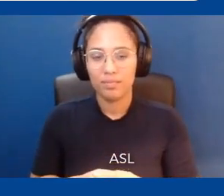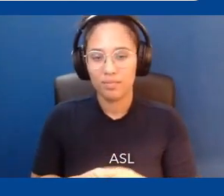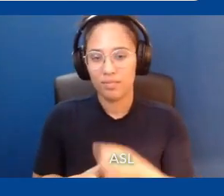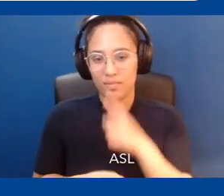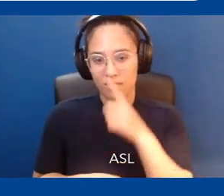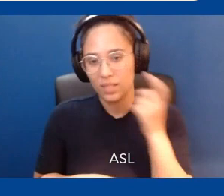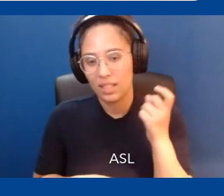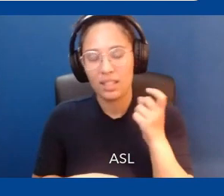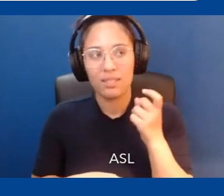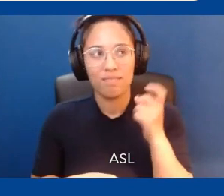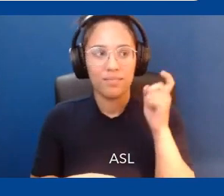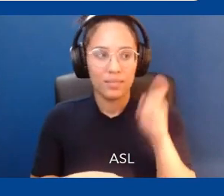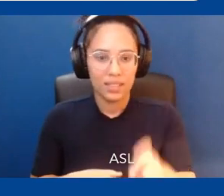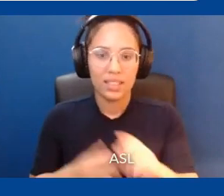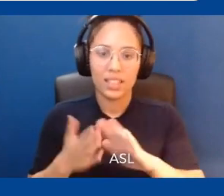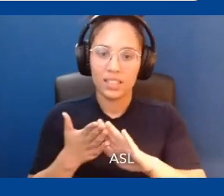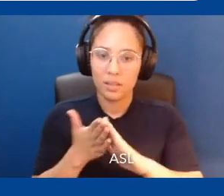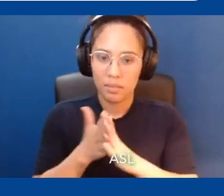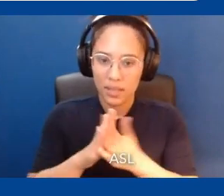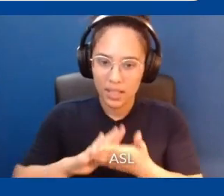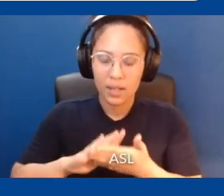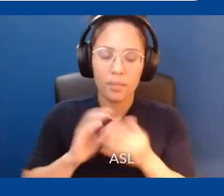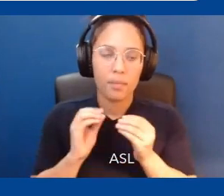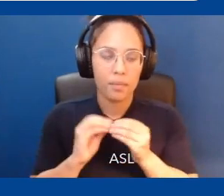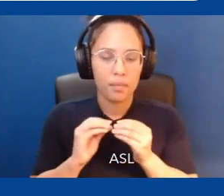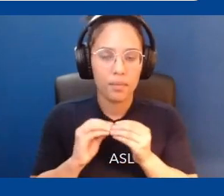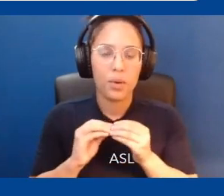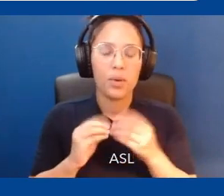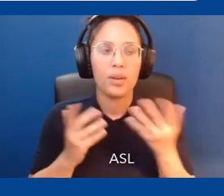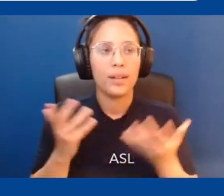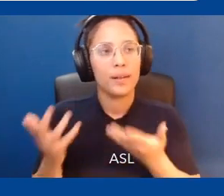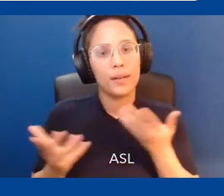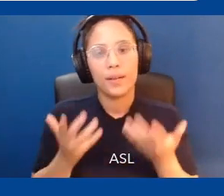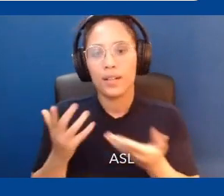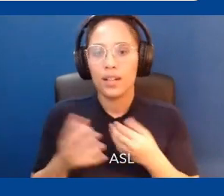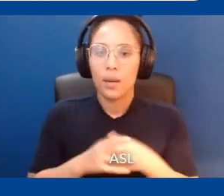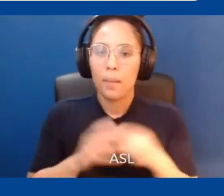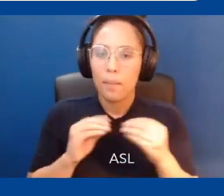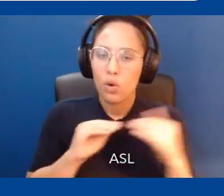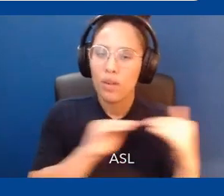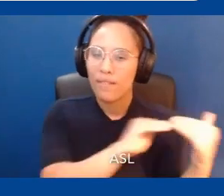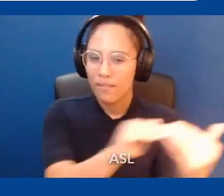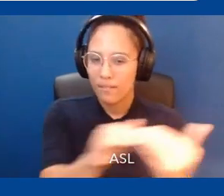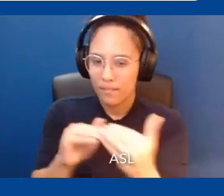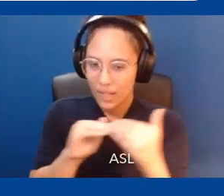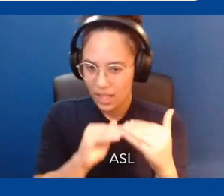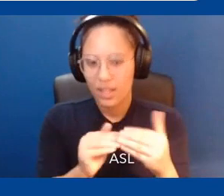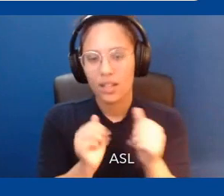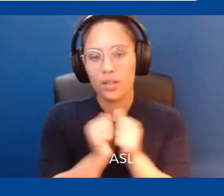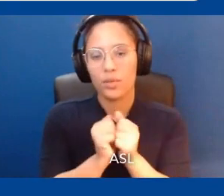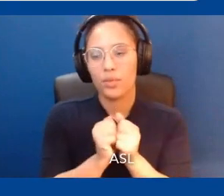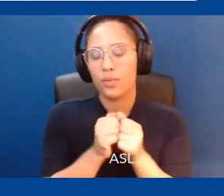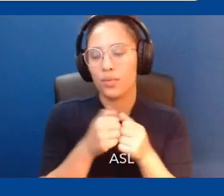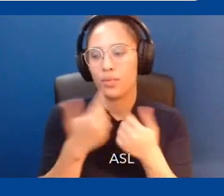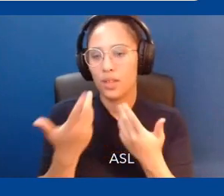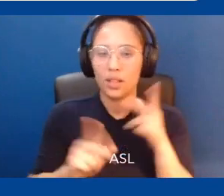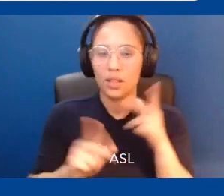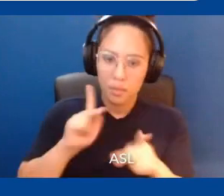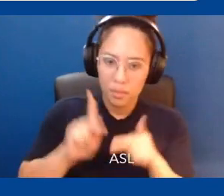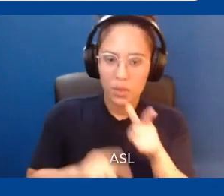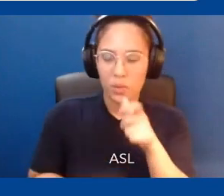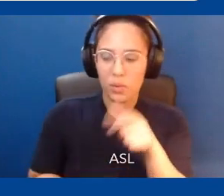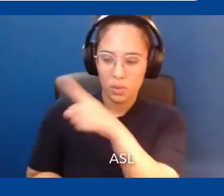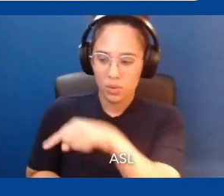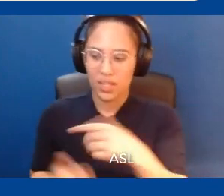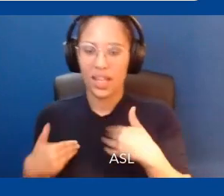more like a reciprocal or more slightly fair relationship between those who have power to